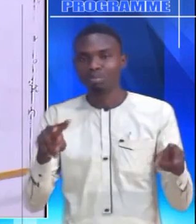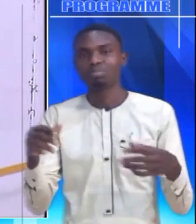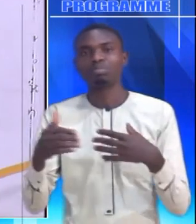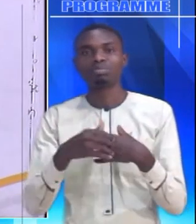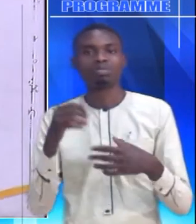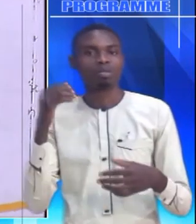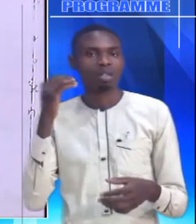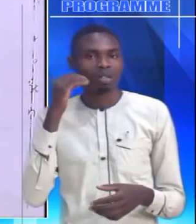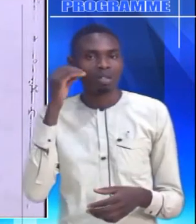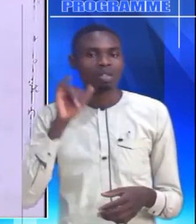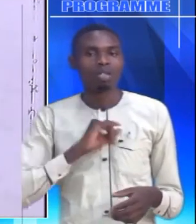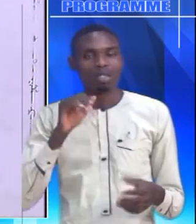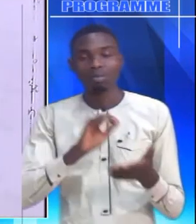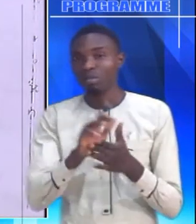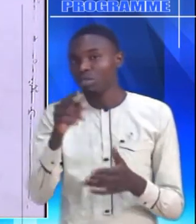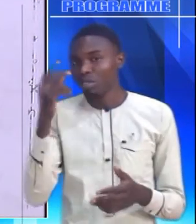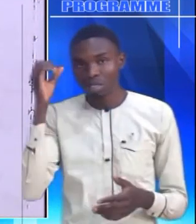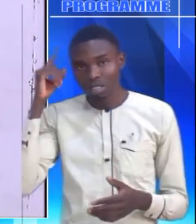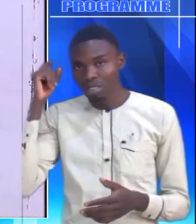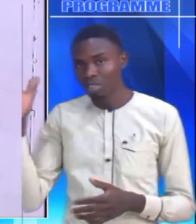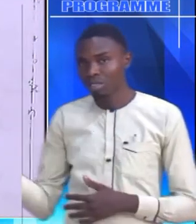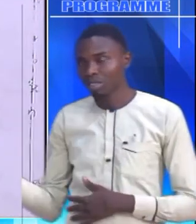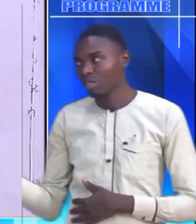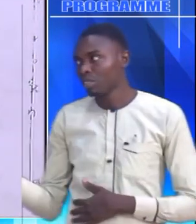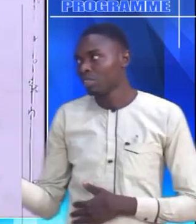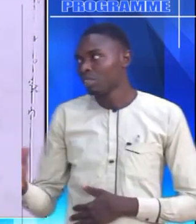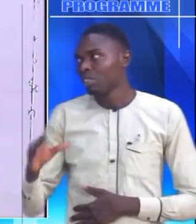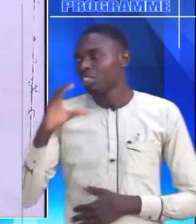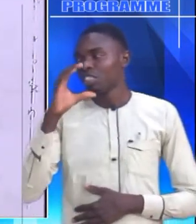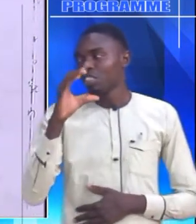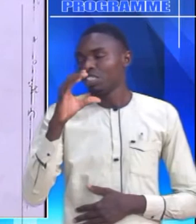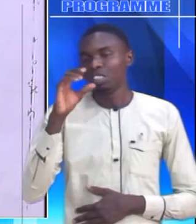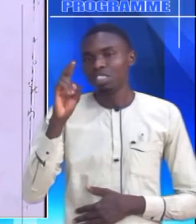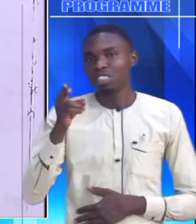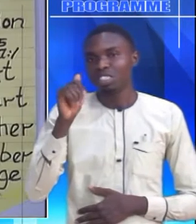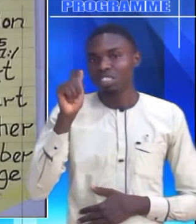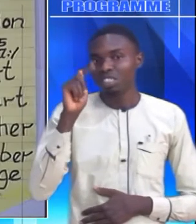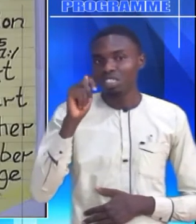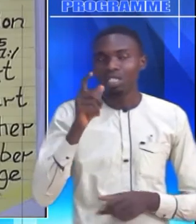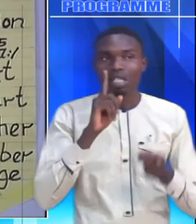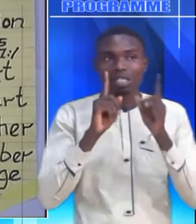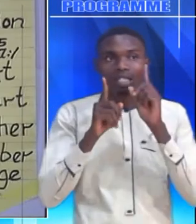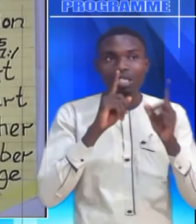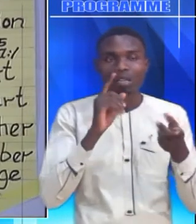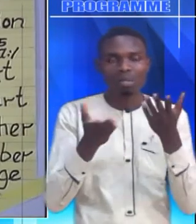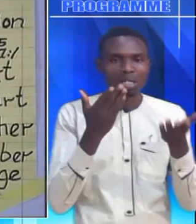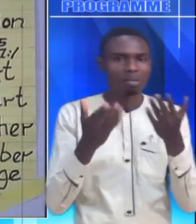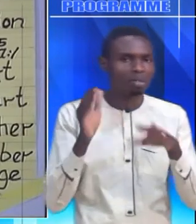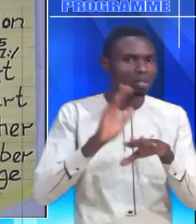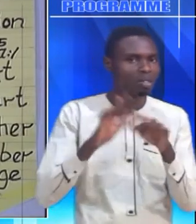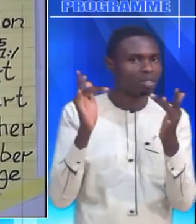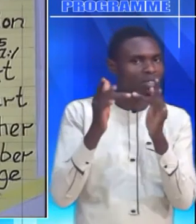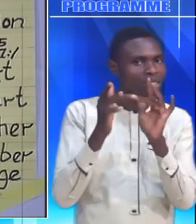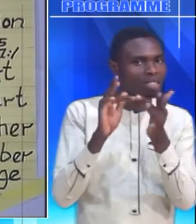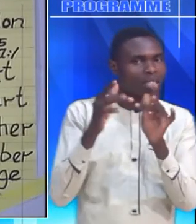go further. Chat. Chat. When you are discussing with your friends, either sitting together or when you are online,